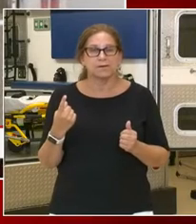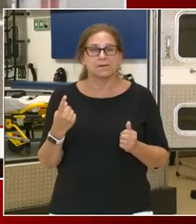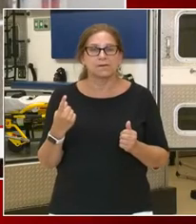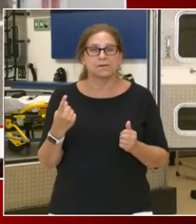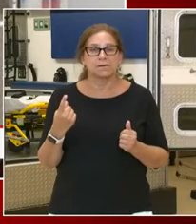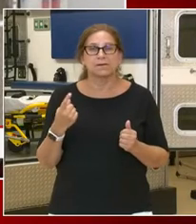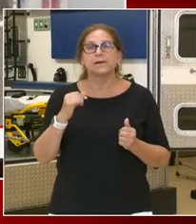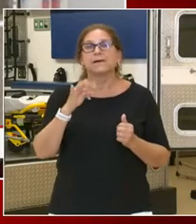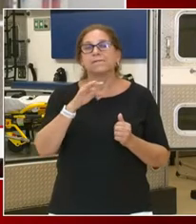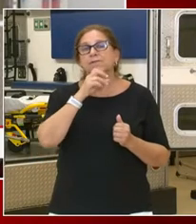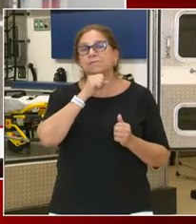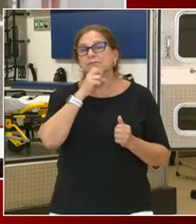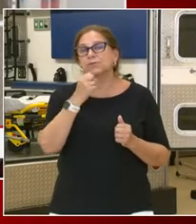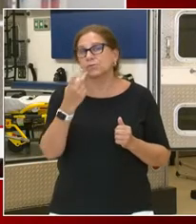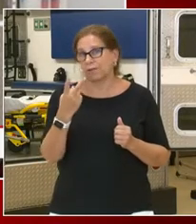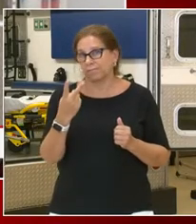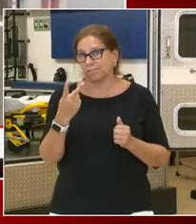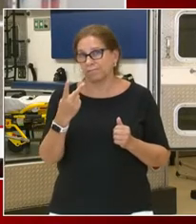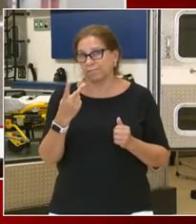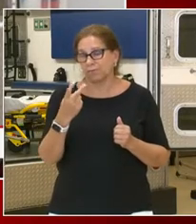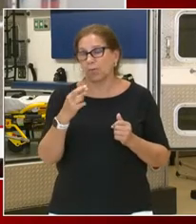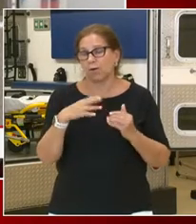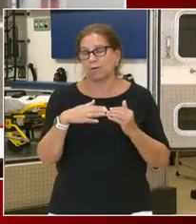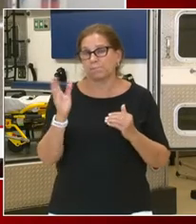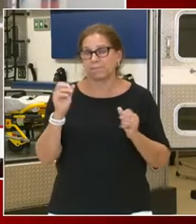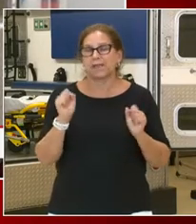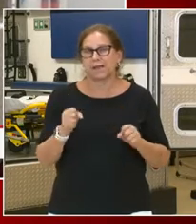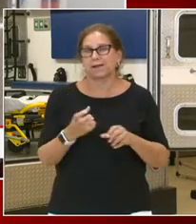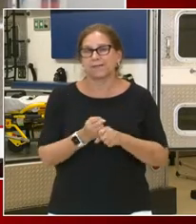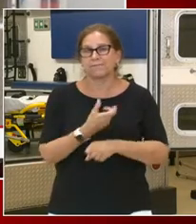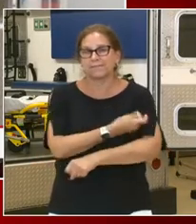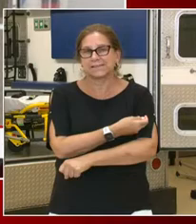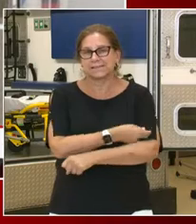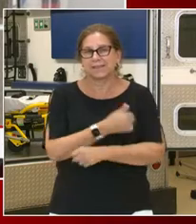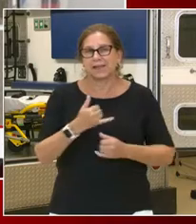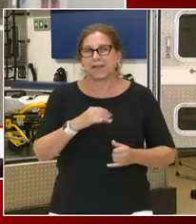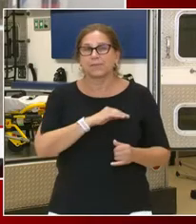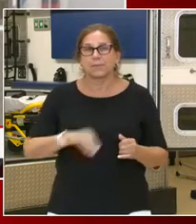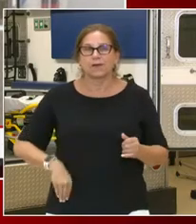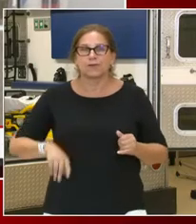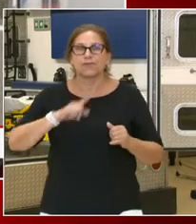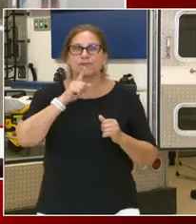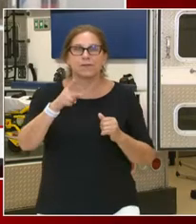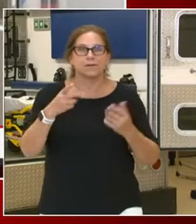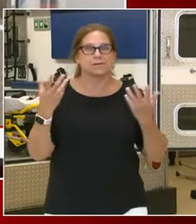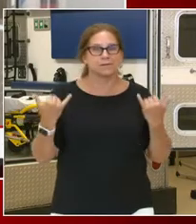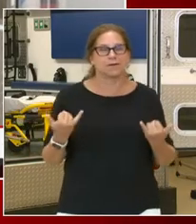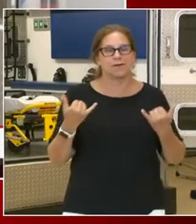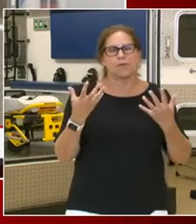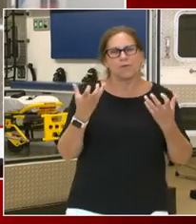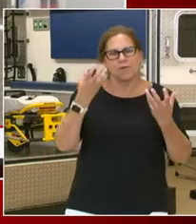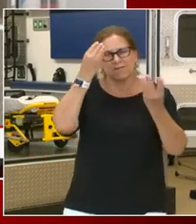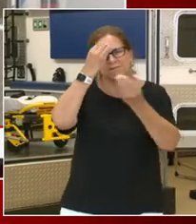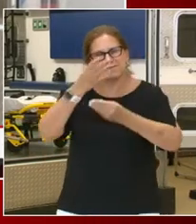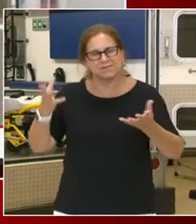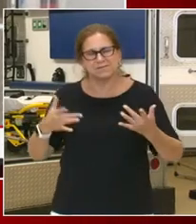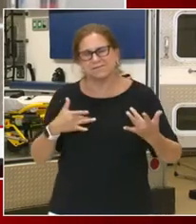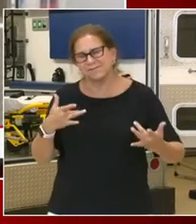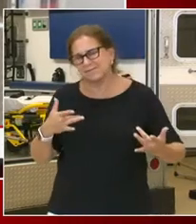vaccinated right now. And Mayor Bowser announced some very exciting incentives to ensure that you get vaccinated. So right now at 3